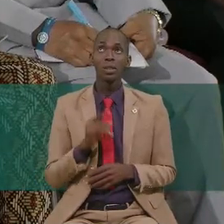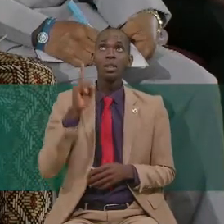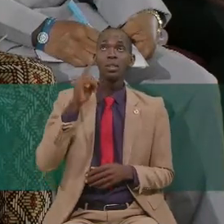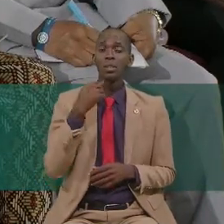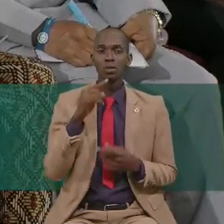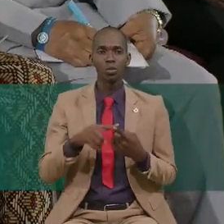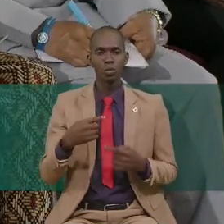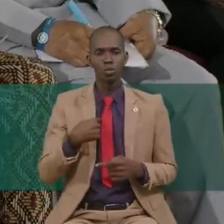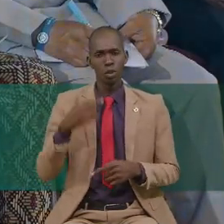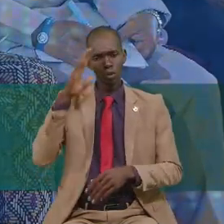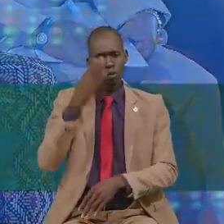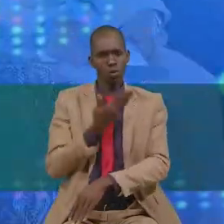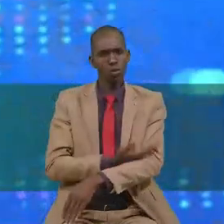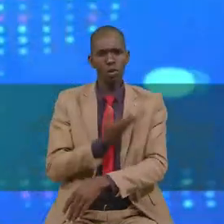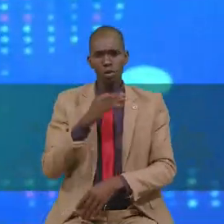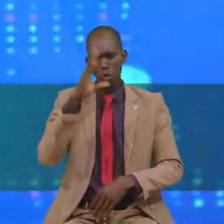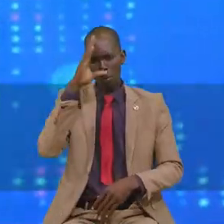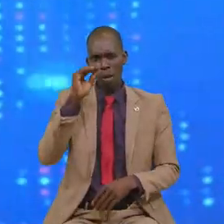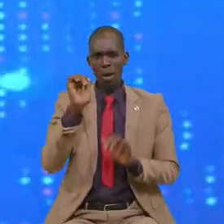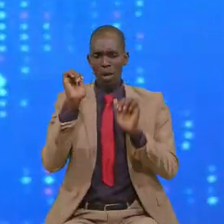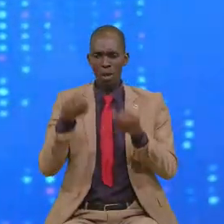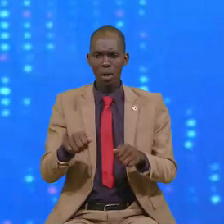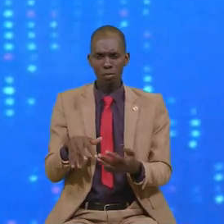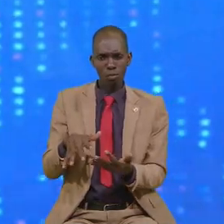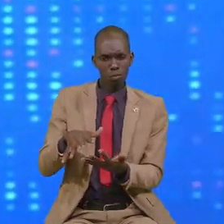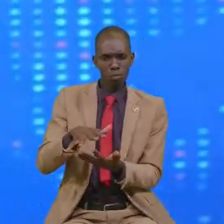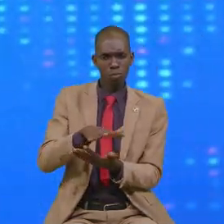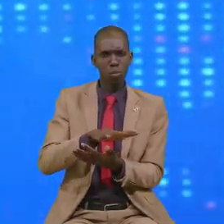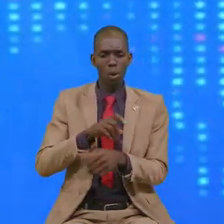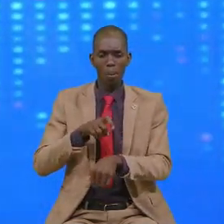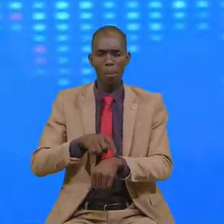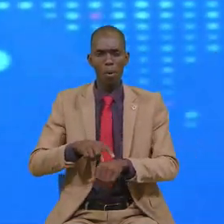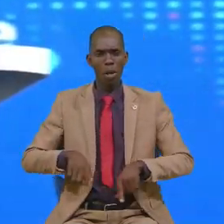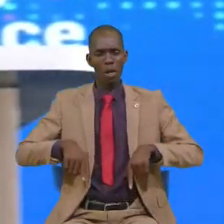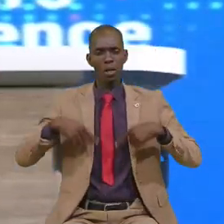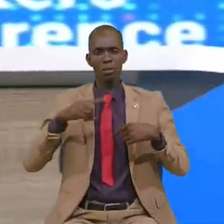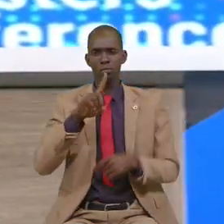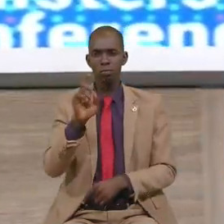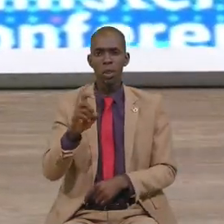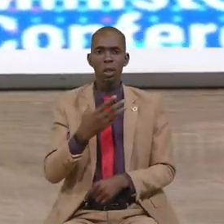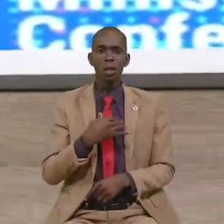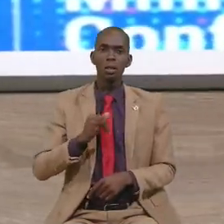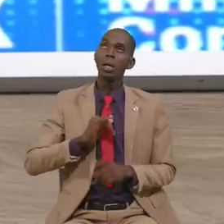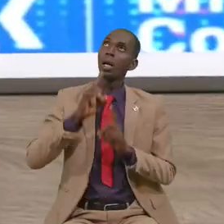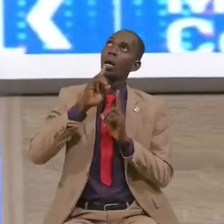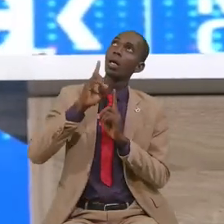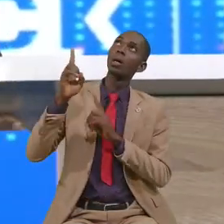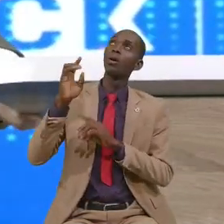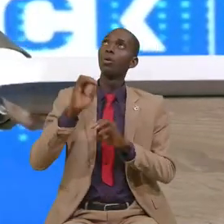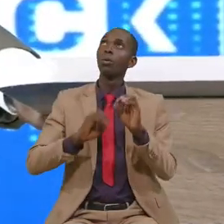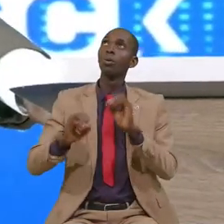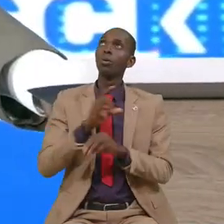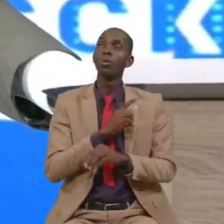man, can these bones live? And I answered, O Lord God,